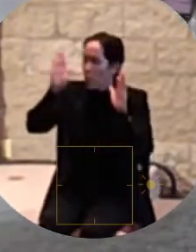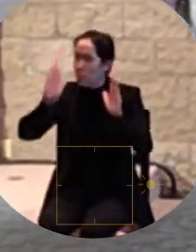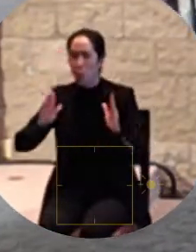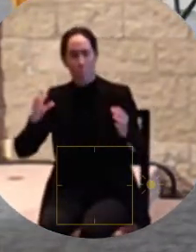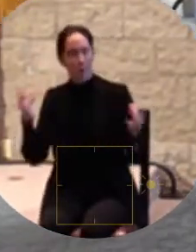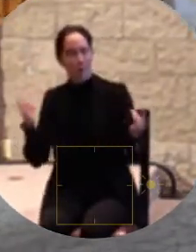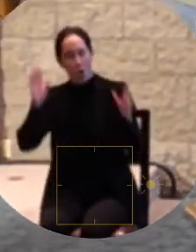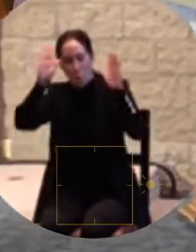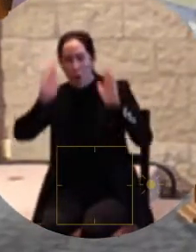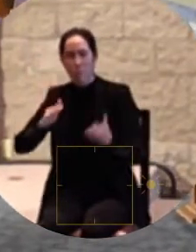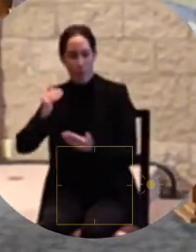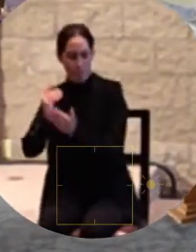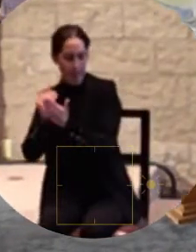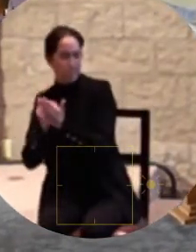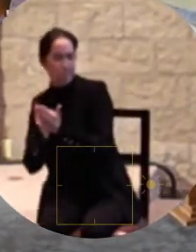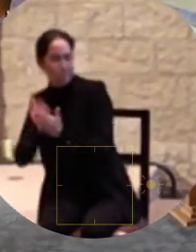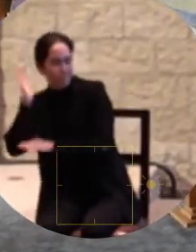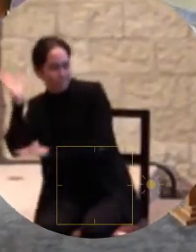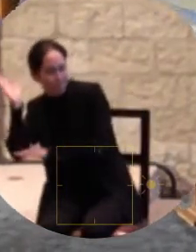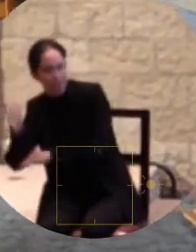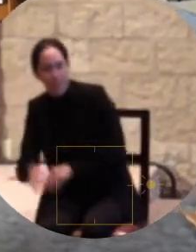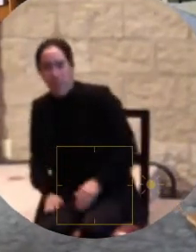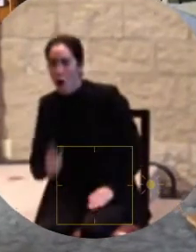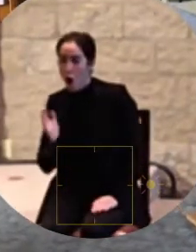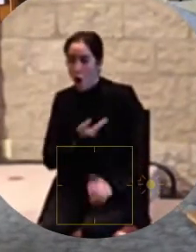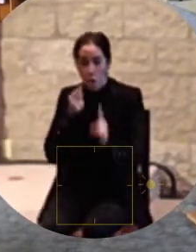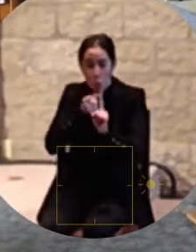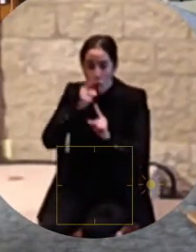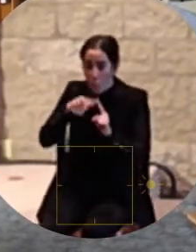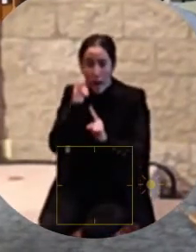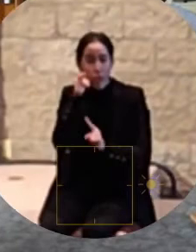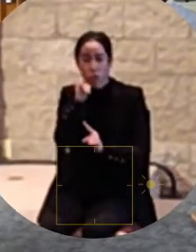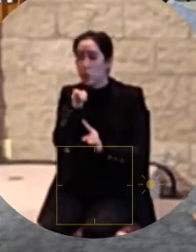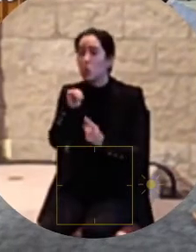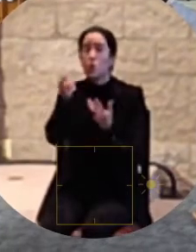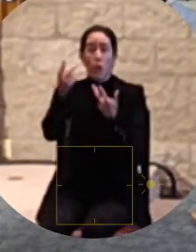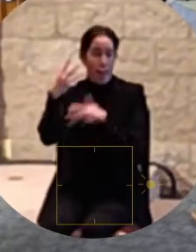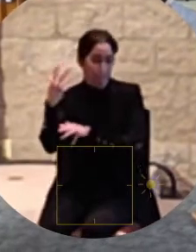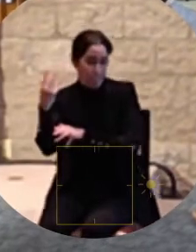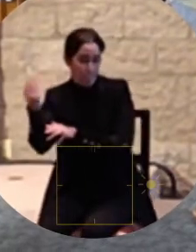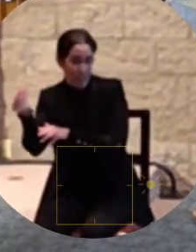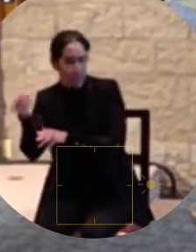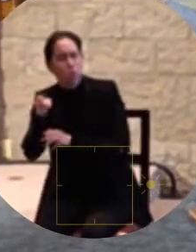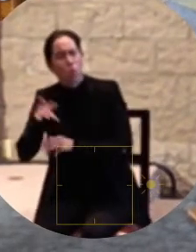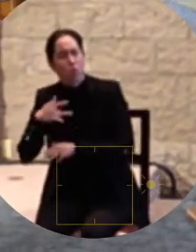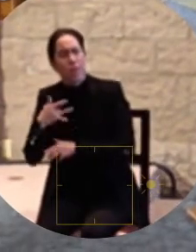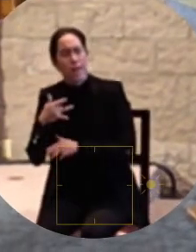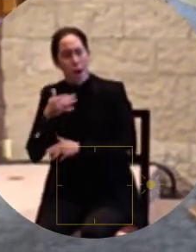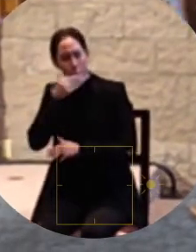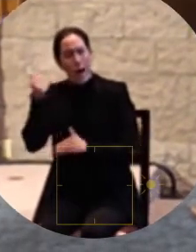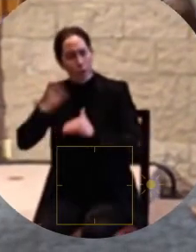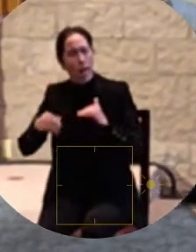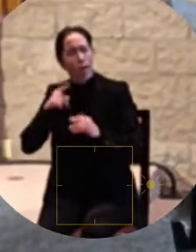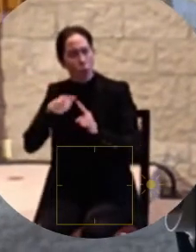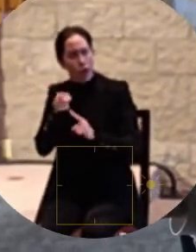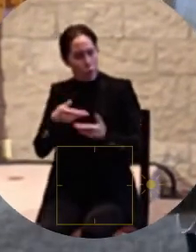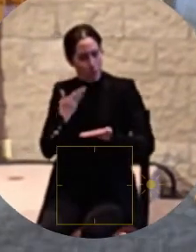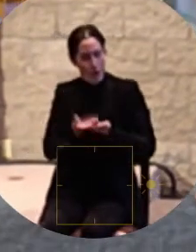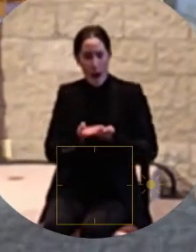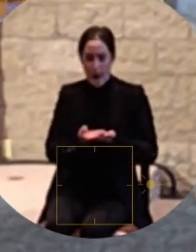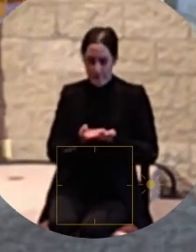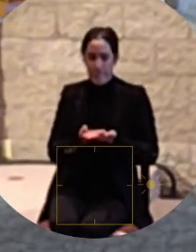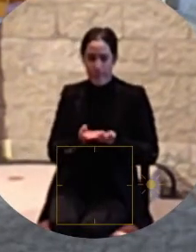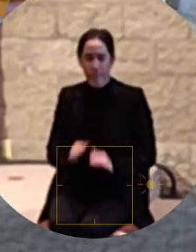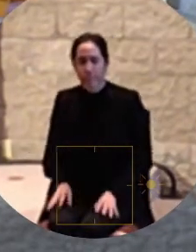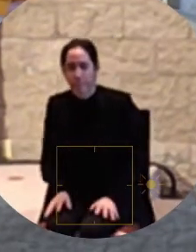you leave here, you feel better than when you got here. And if you do not, then perhaps you don't need to be here.